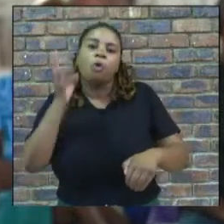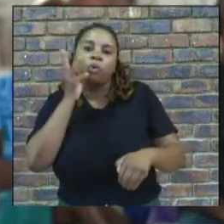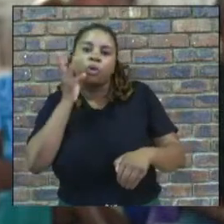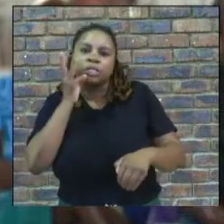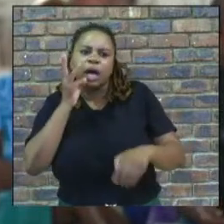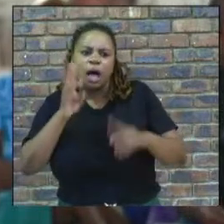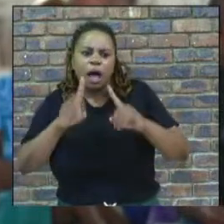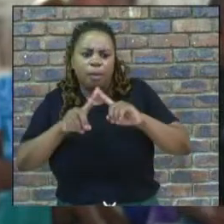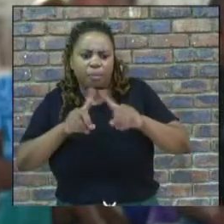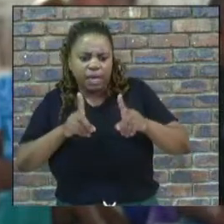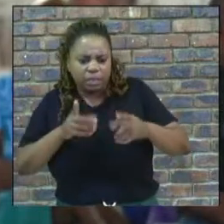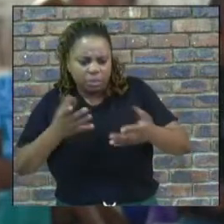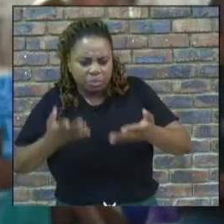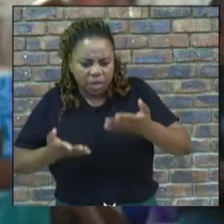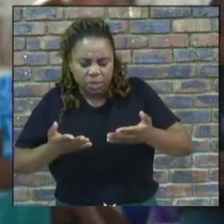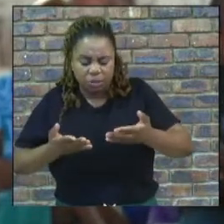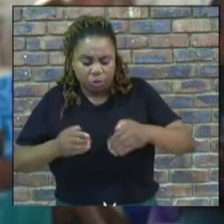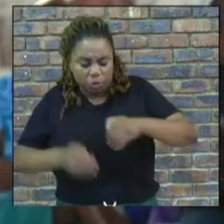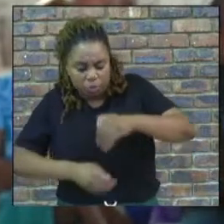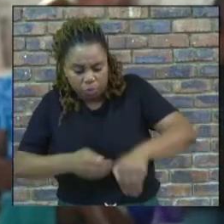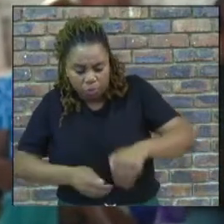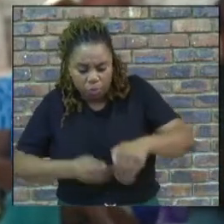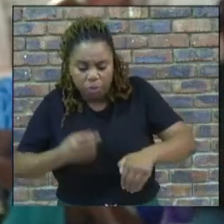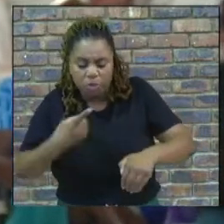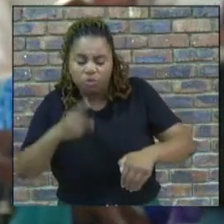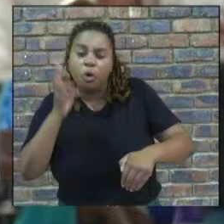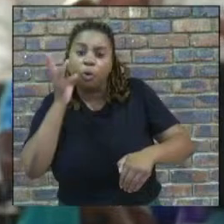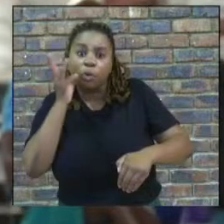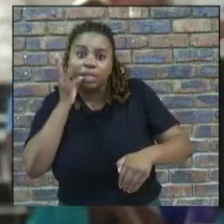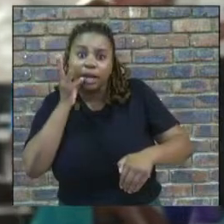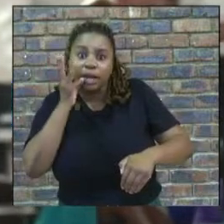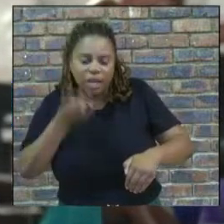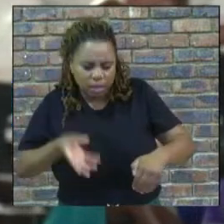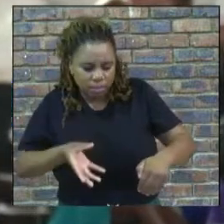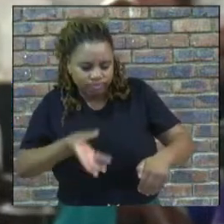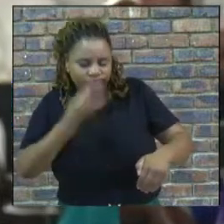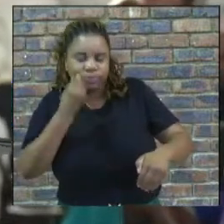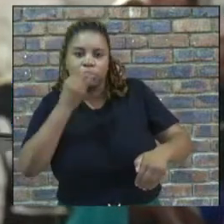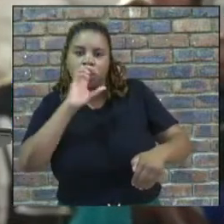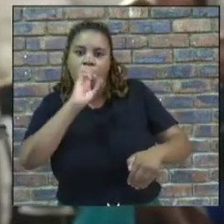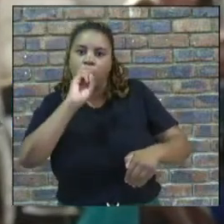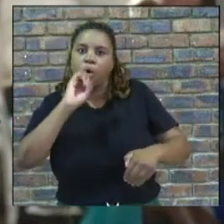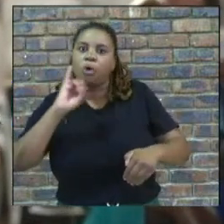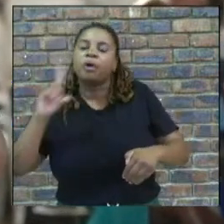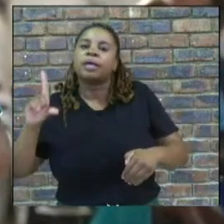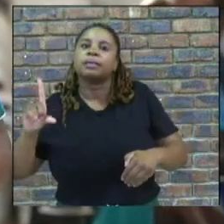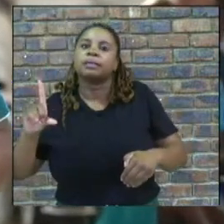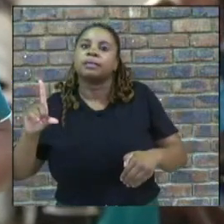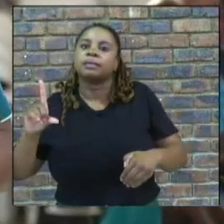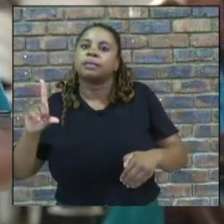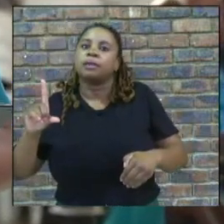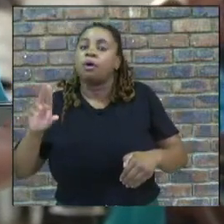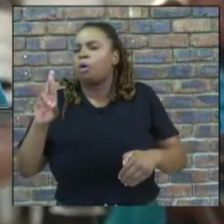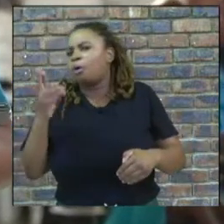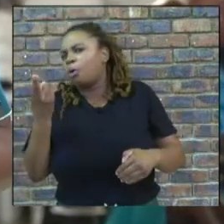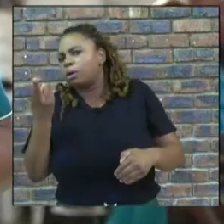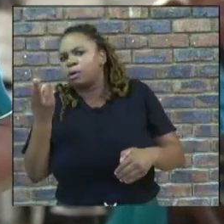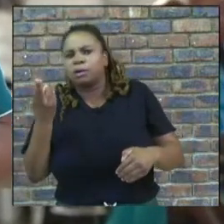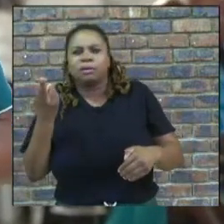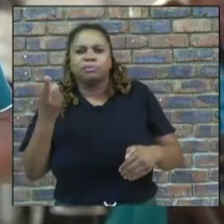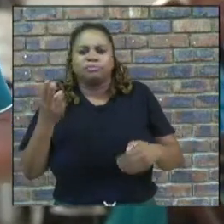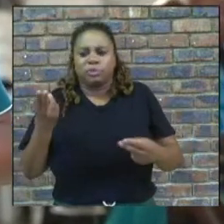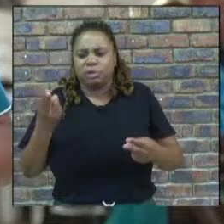somebody discovers while drilling for water on the land, they discover oil or such like resources, oil or